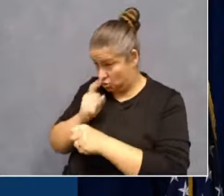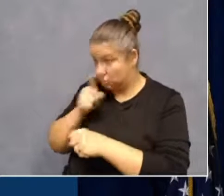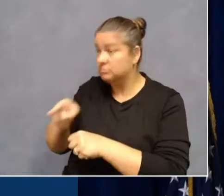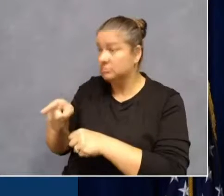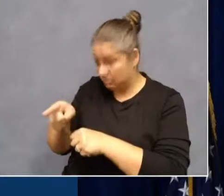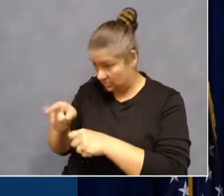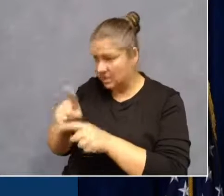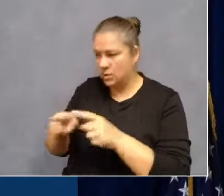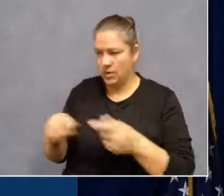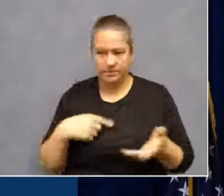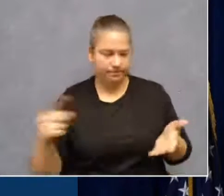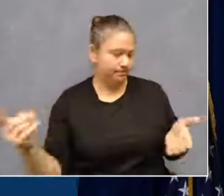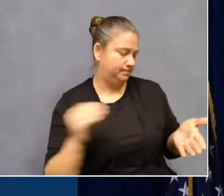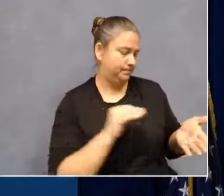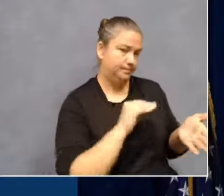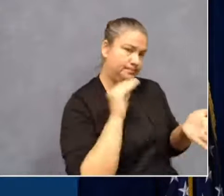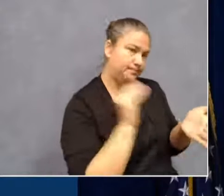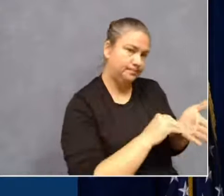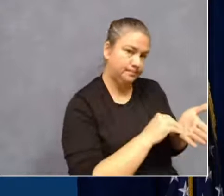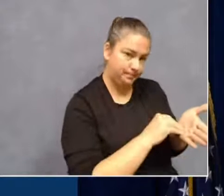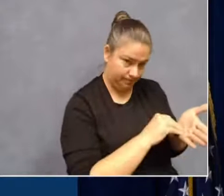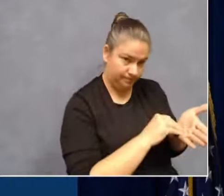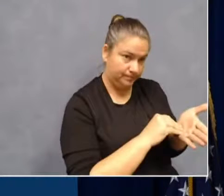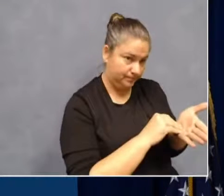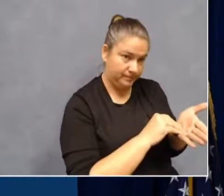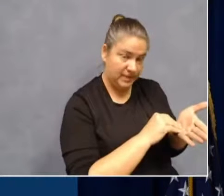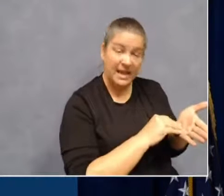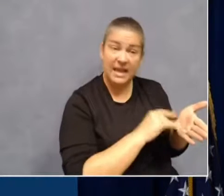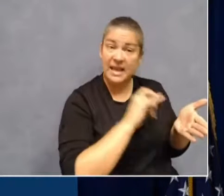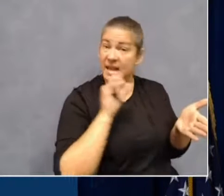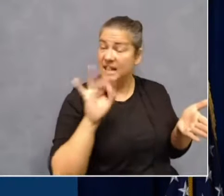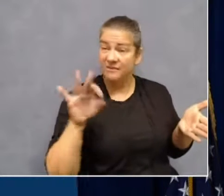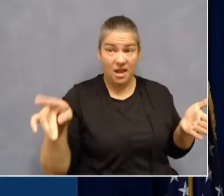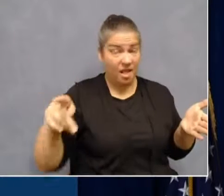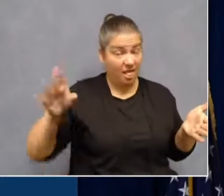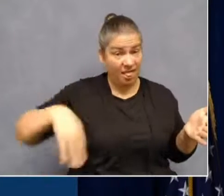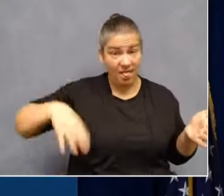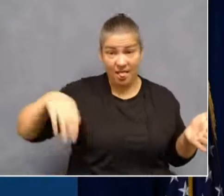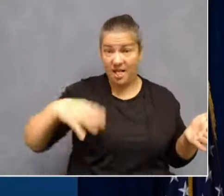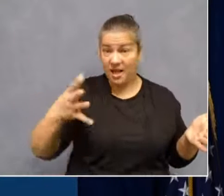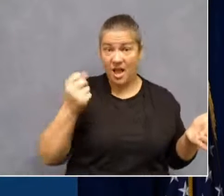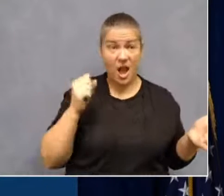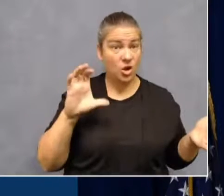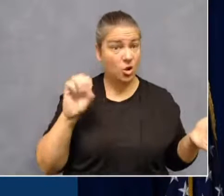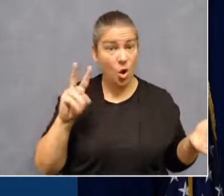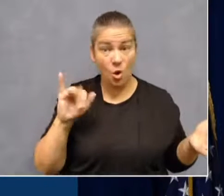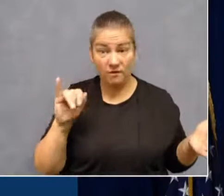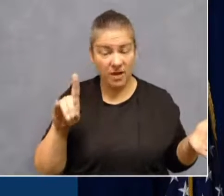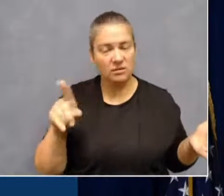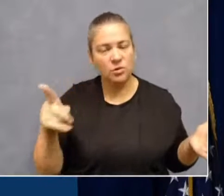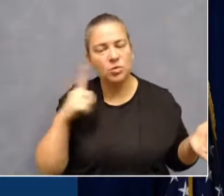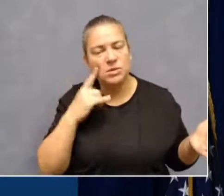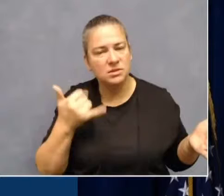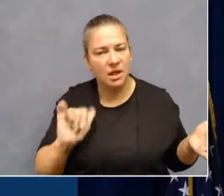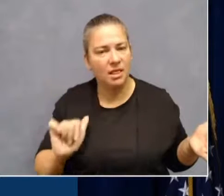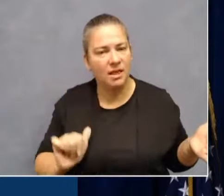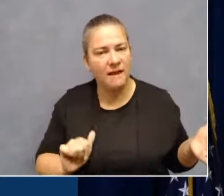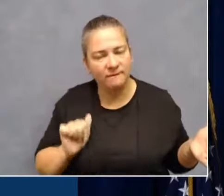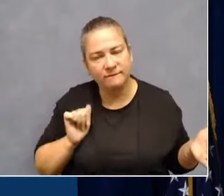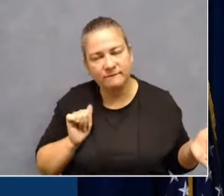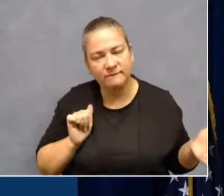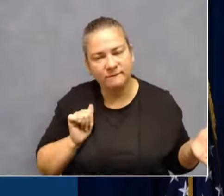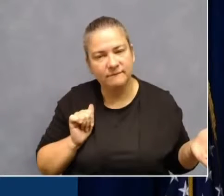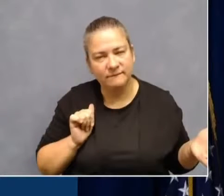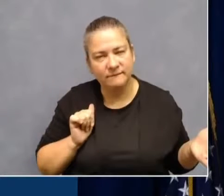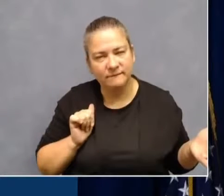for COVID, would still be with us. And let's not lessen the loss to our families